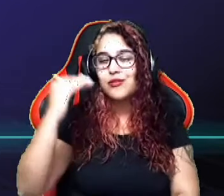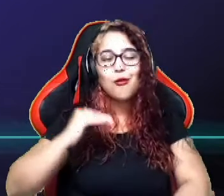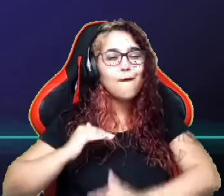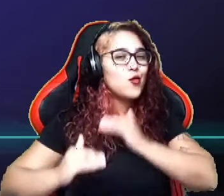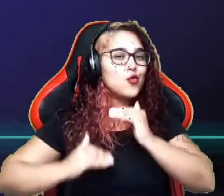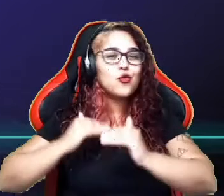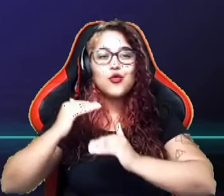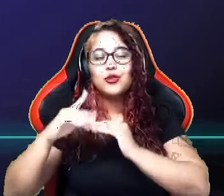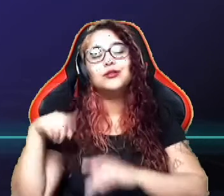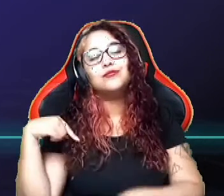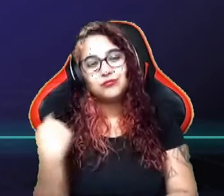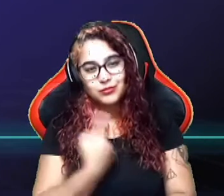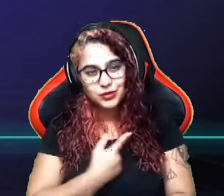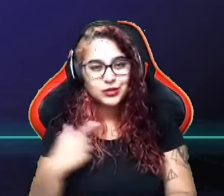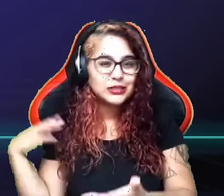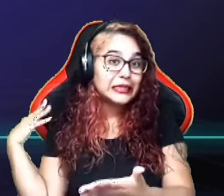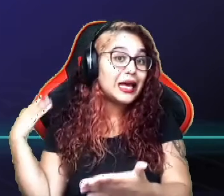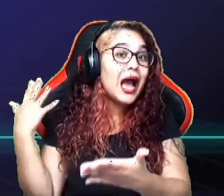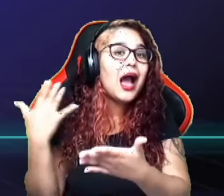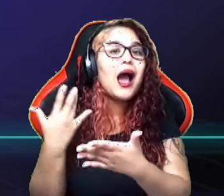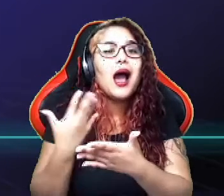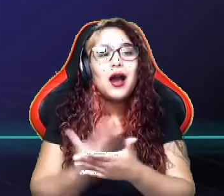hit.